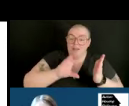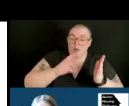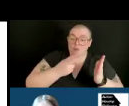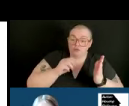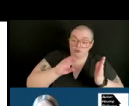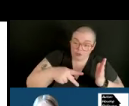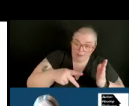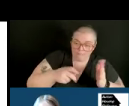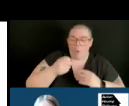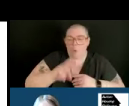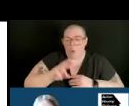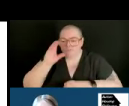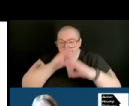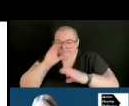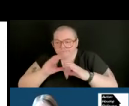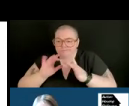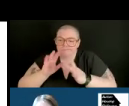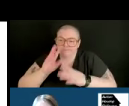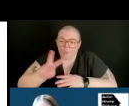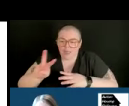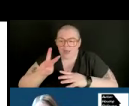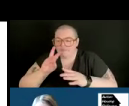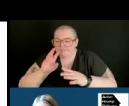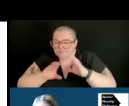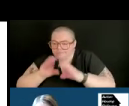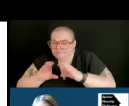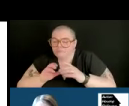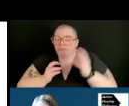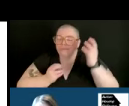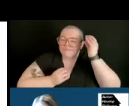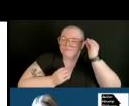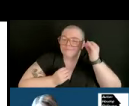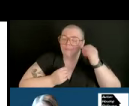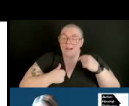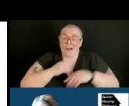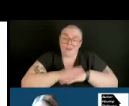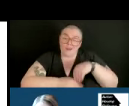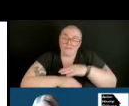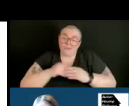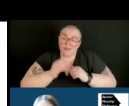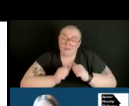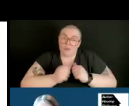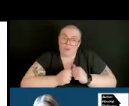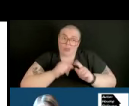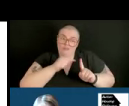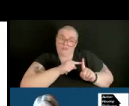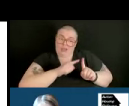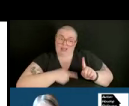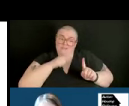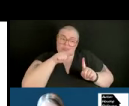engine. And these are, am I comfortable with my family member living at a specific site or federal